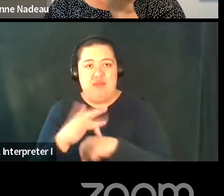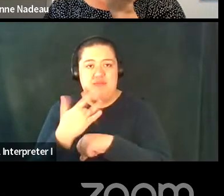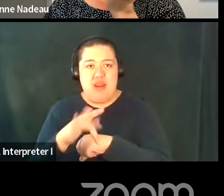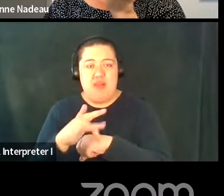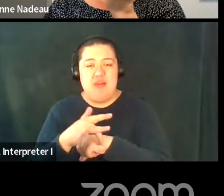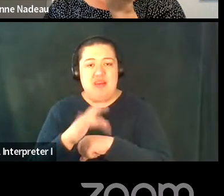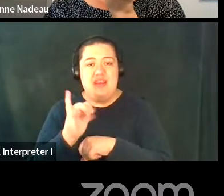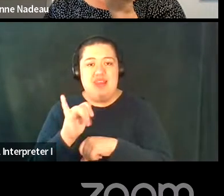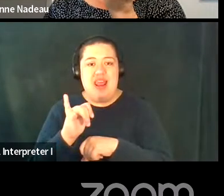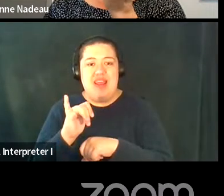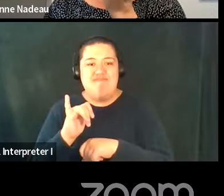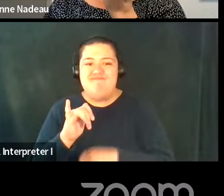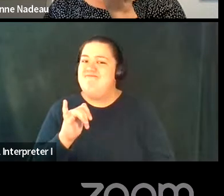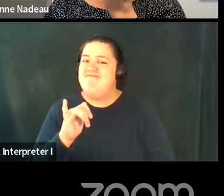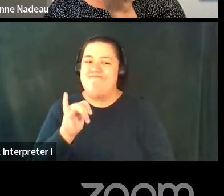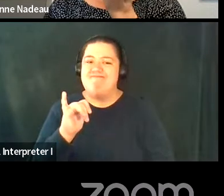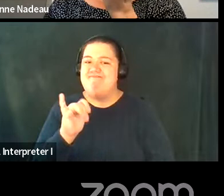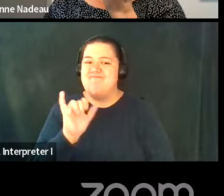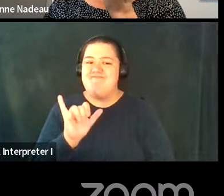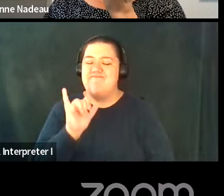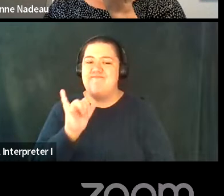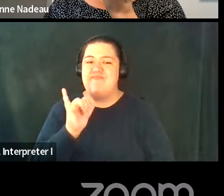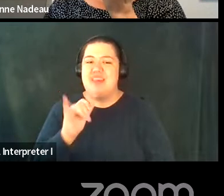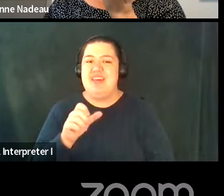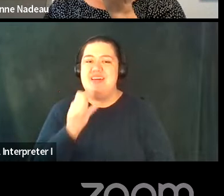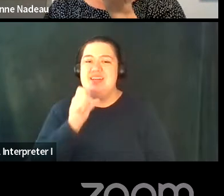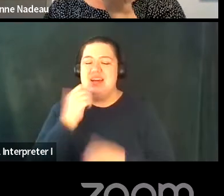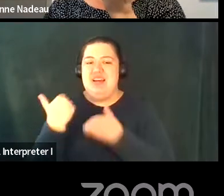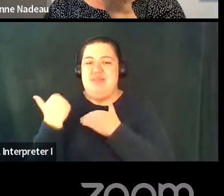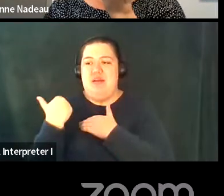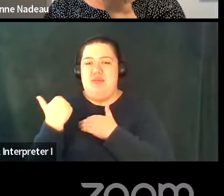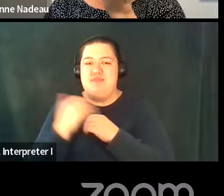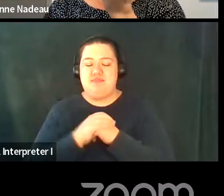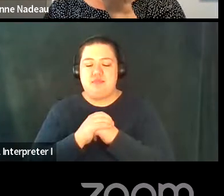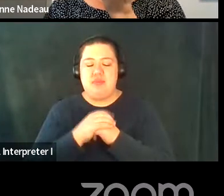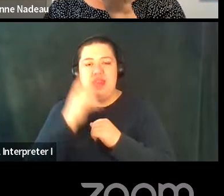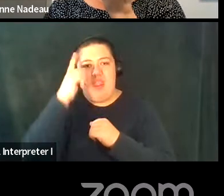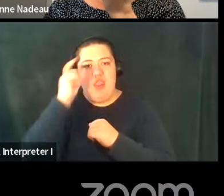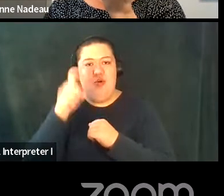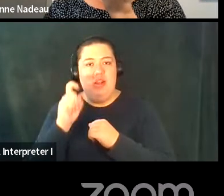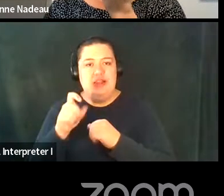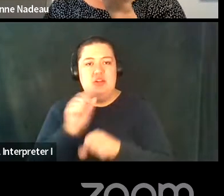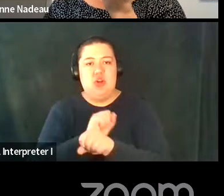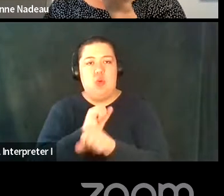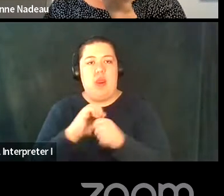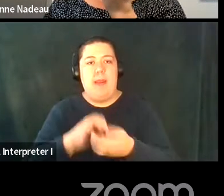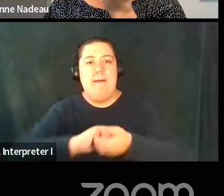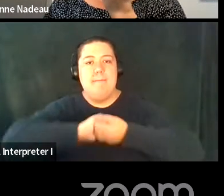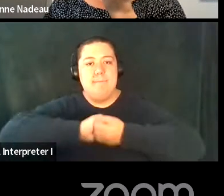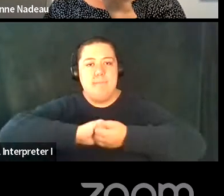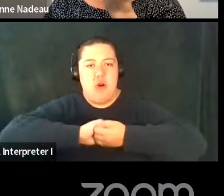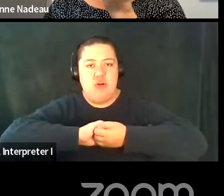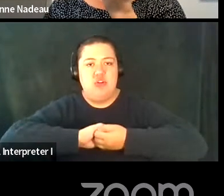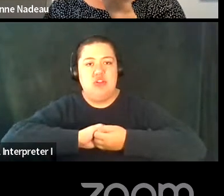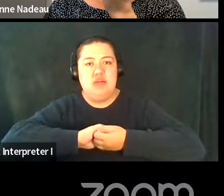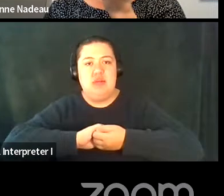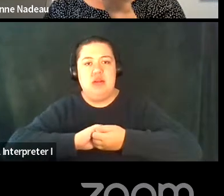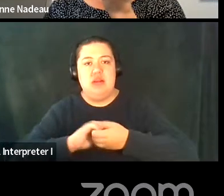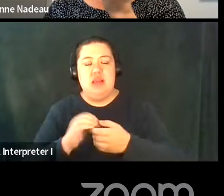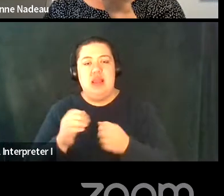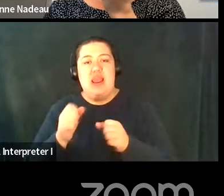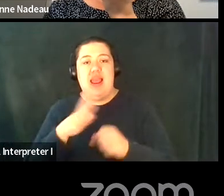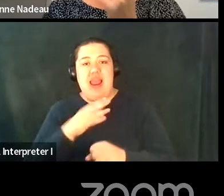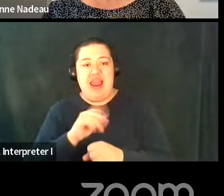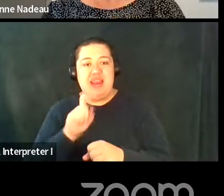me as irresponsible of the council. I think that we have to work in partnership. Partnership goes both